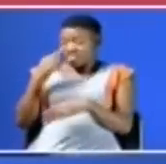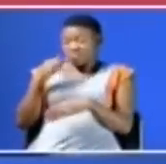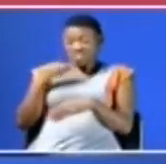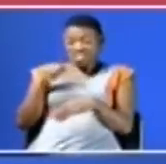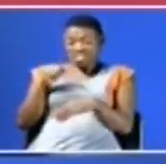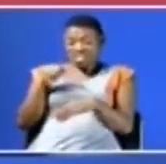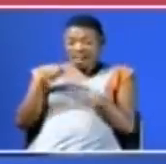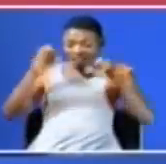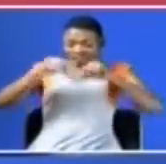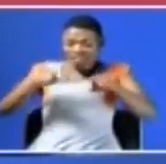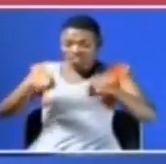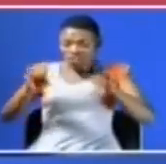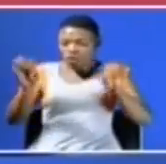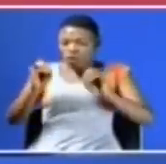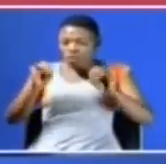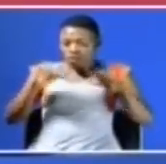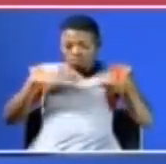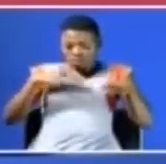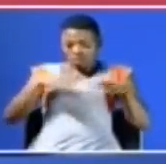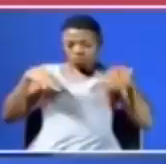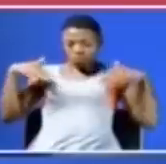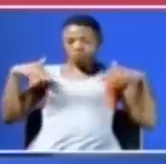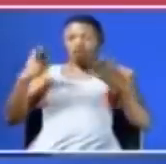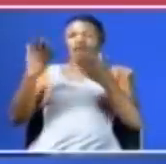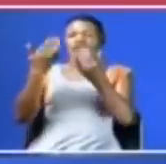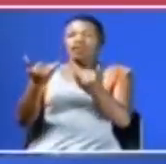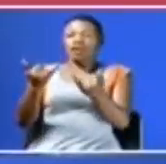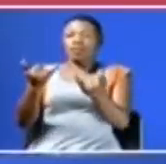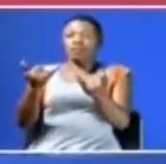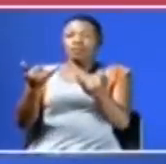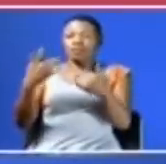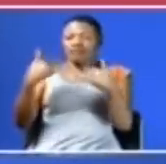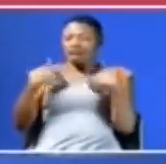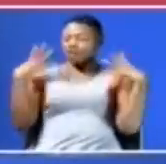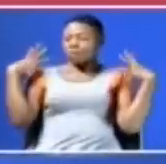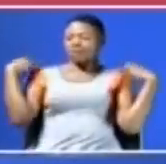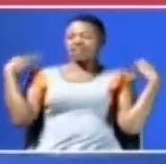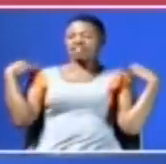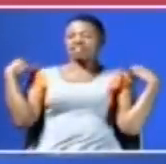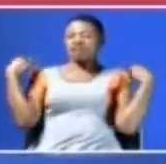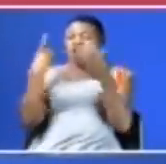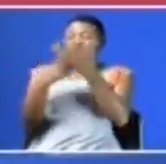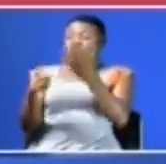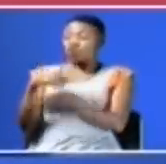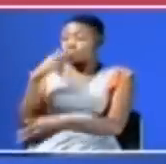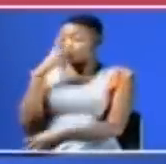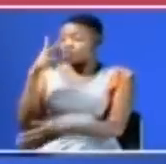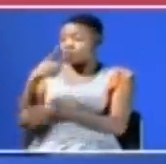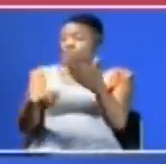up for, and left. Mm. Then you have now the practice. What you see in practice is